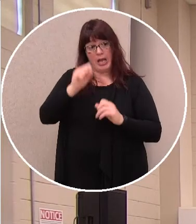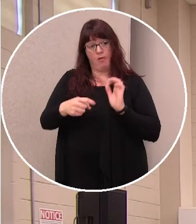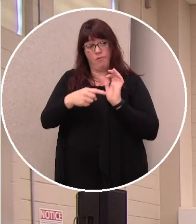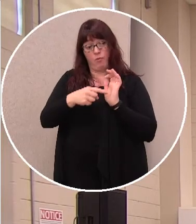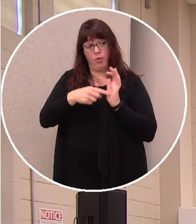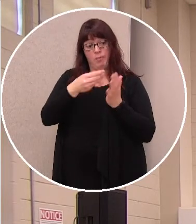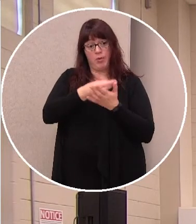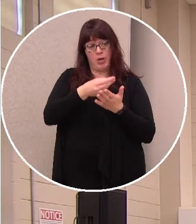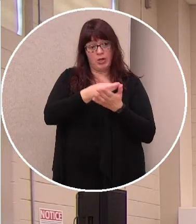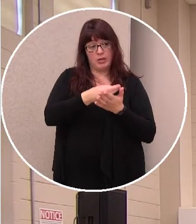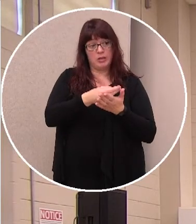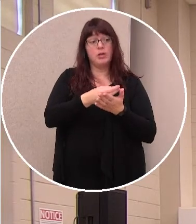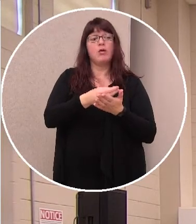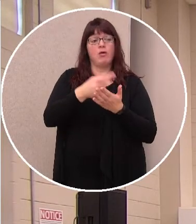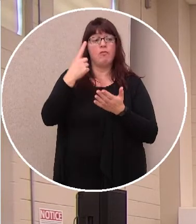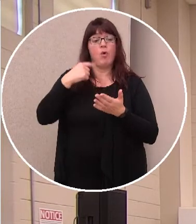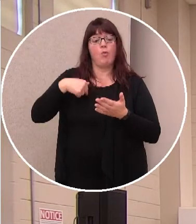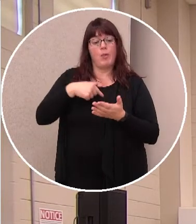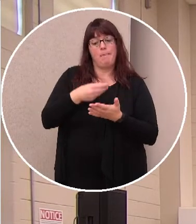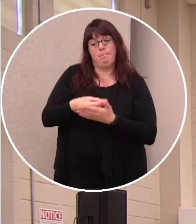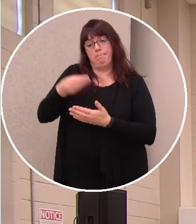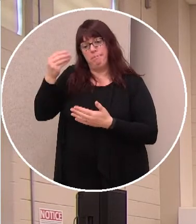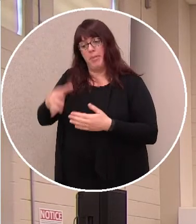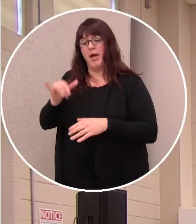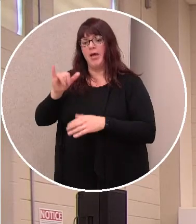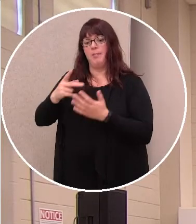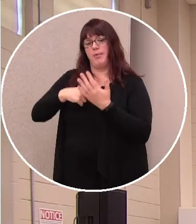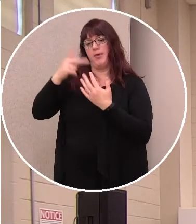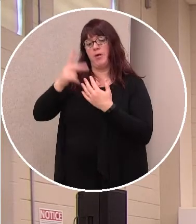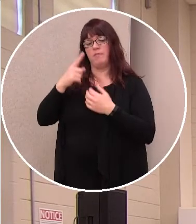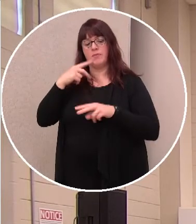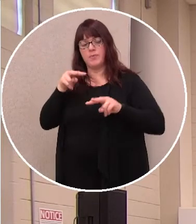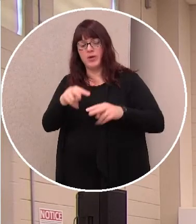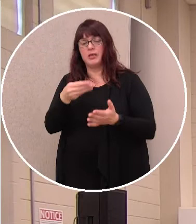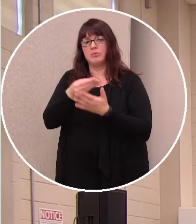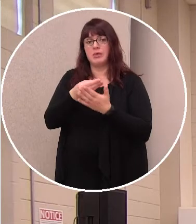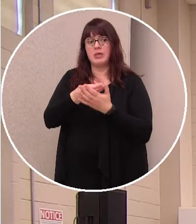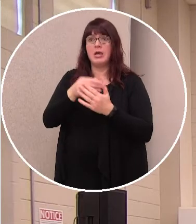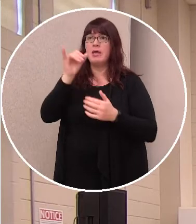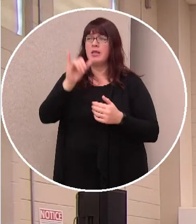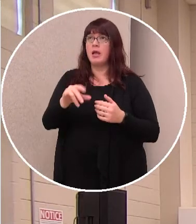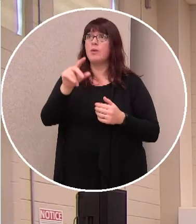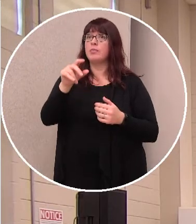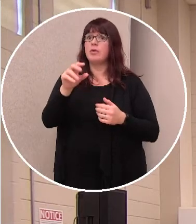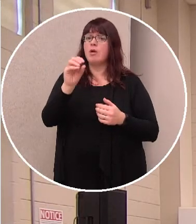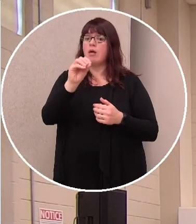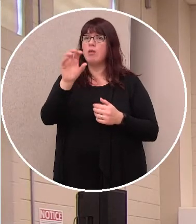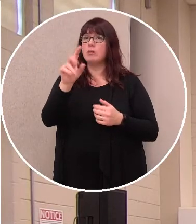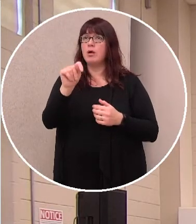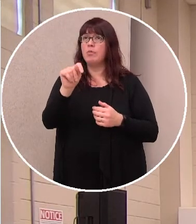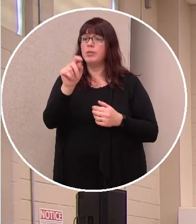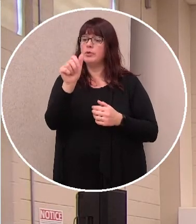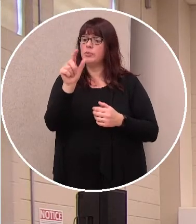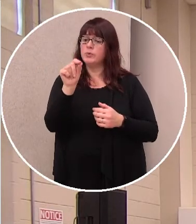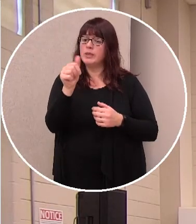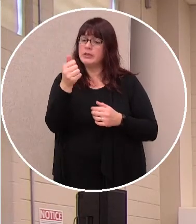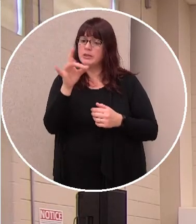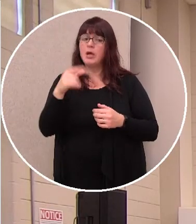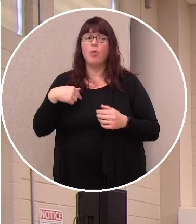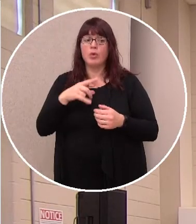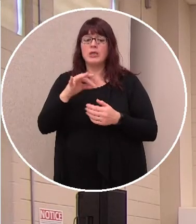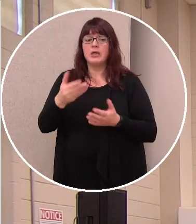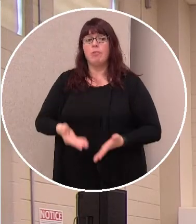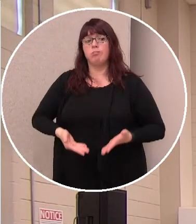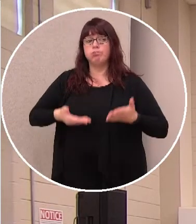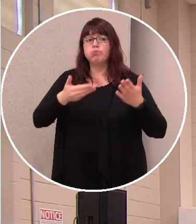provide us to acquire that software. So it was in the October 29, 2018 was the proposal that was done and presented to the board